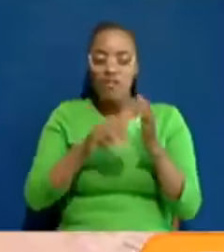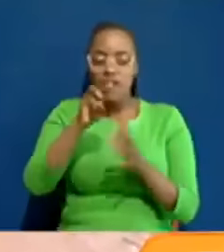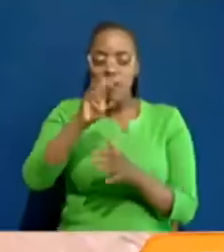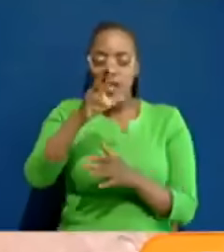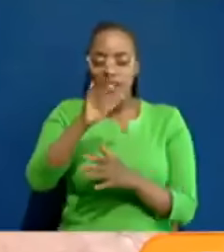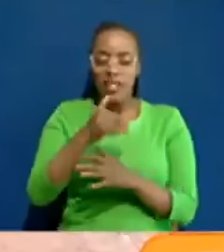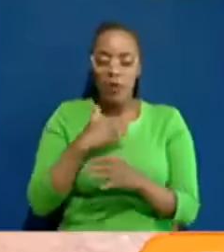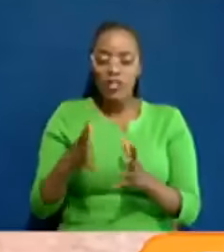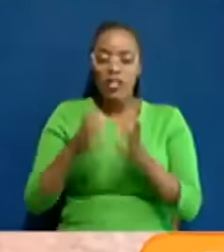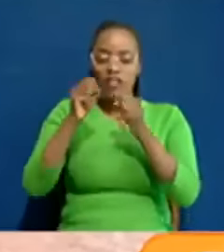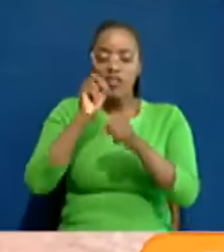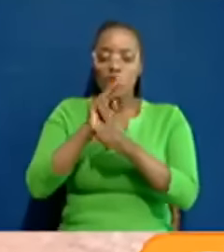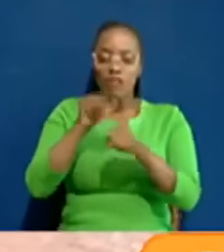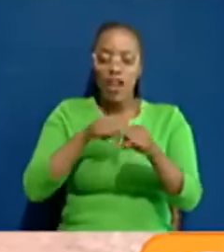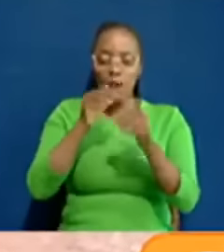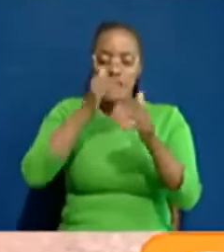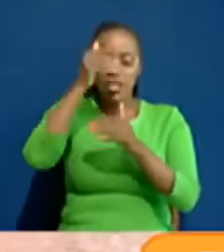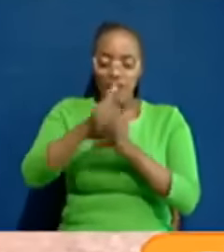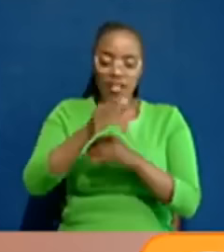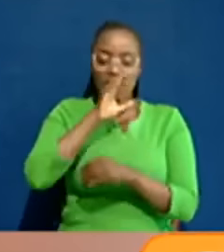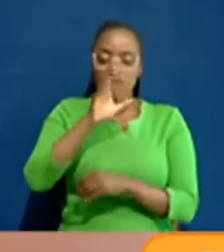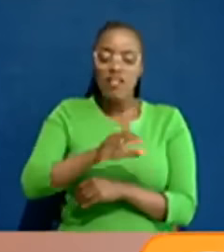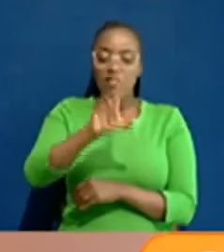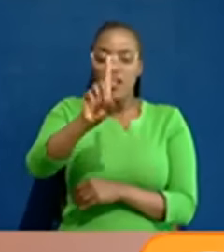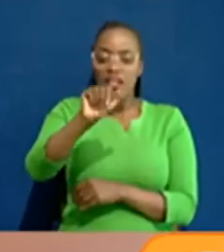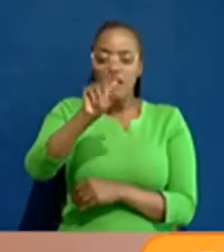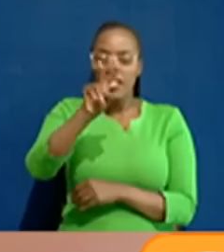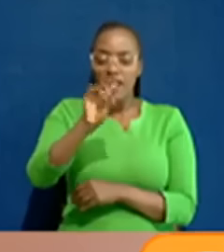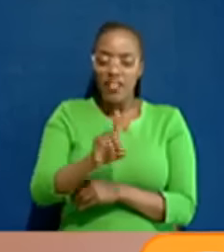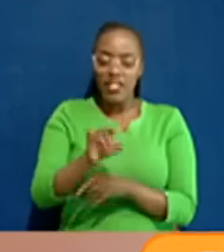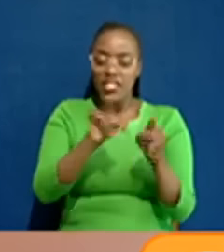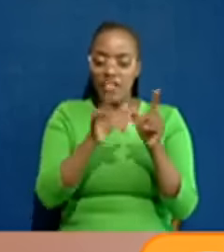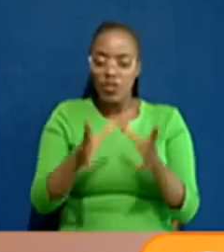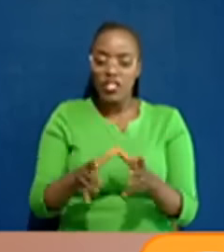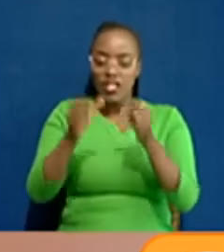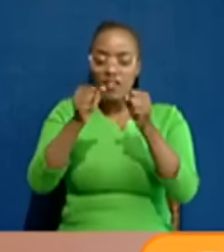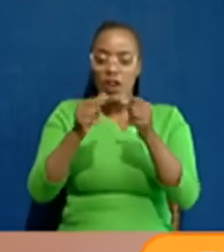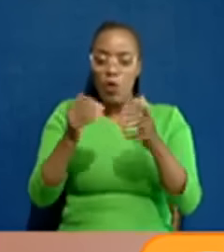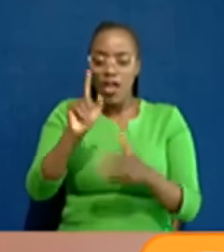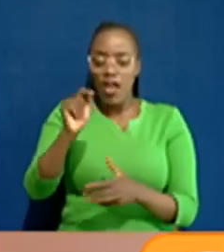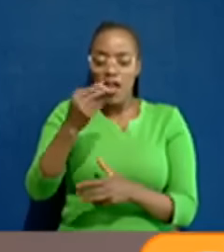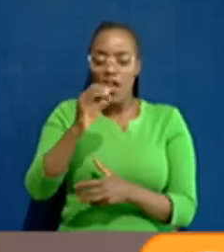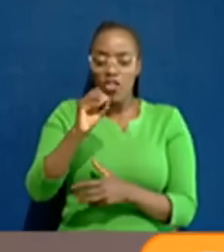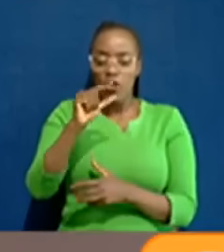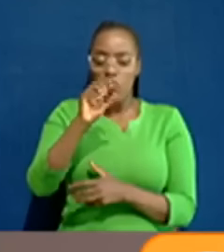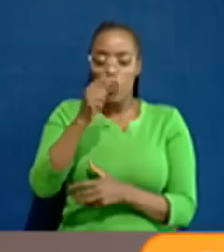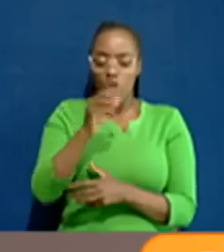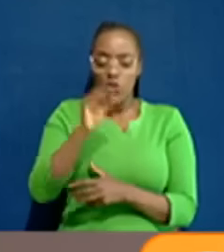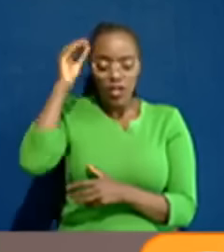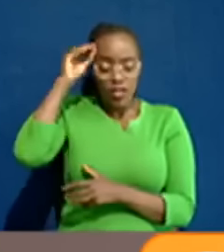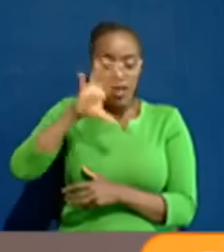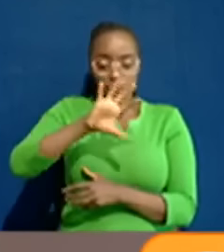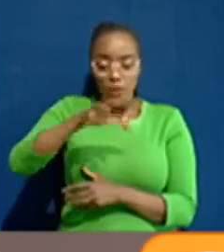abducted about 12 hours after his son David Machiri was abducted in Thogoto, Kiambu County